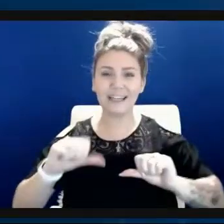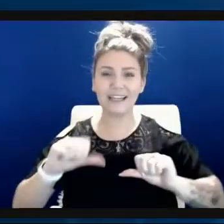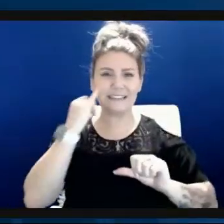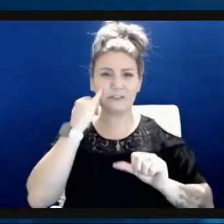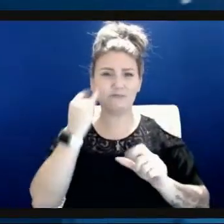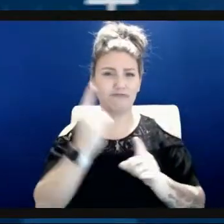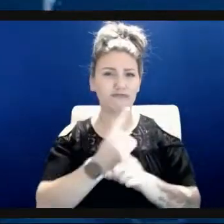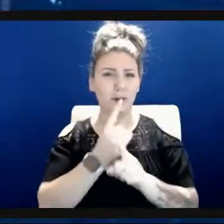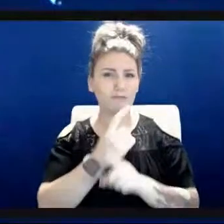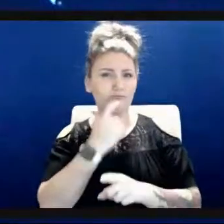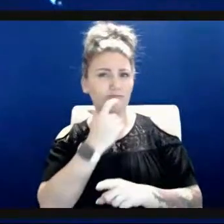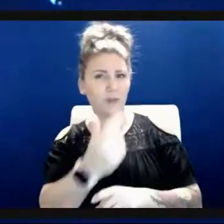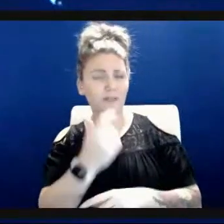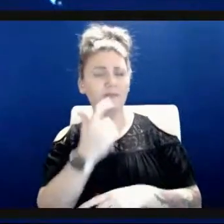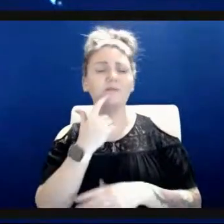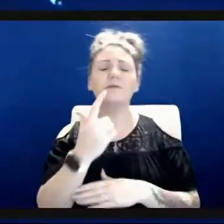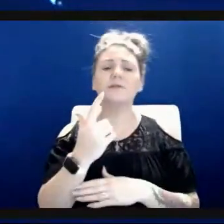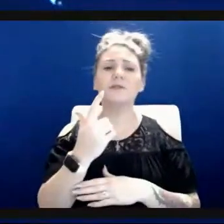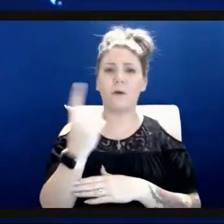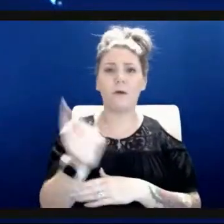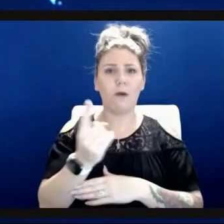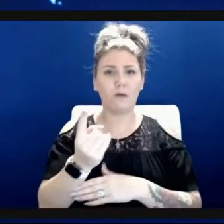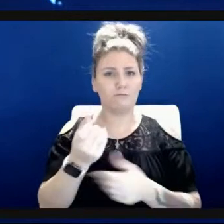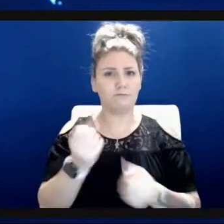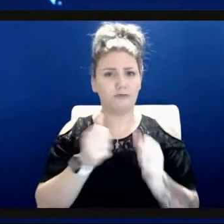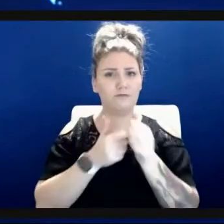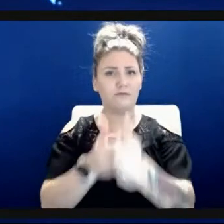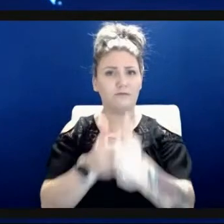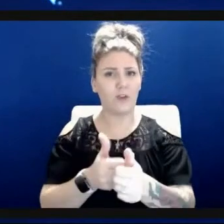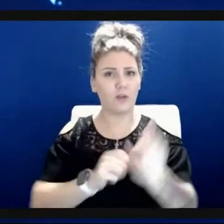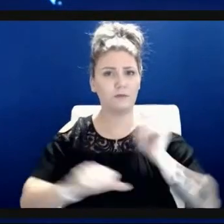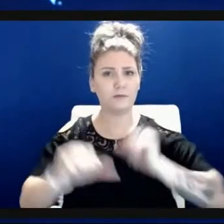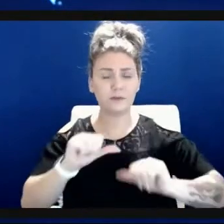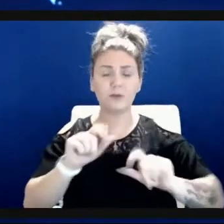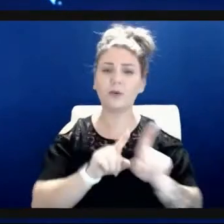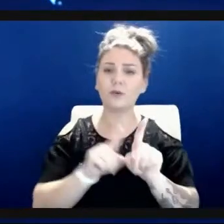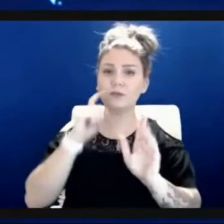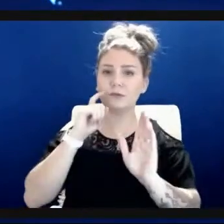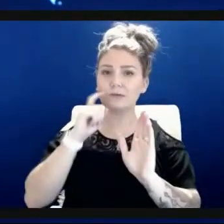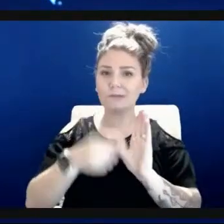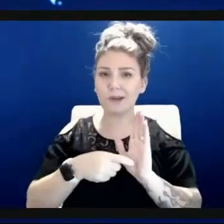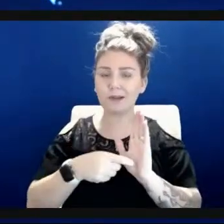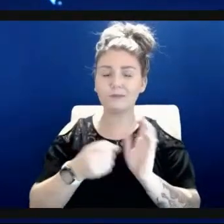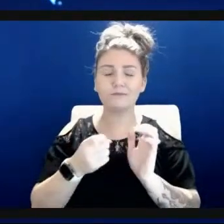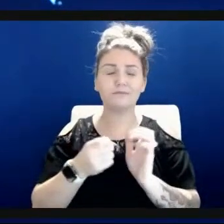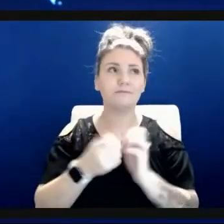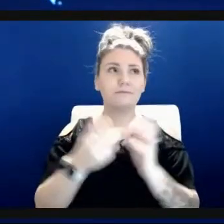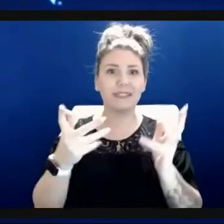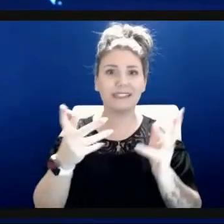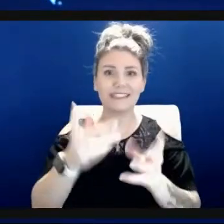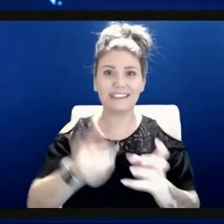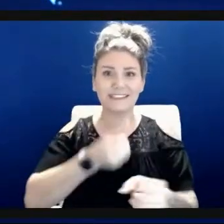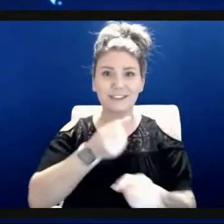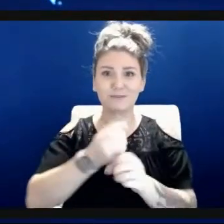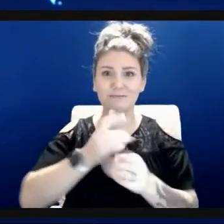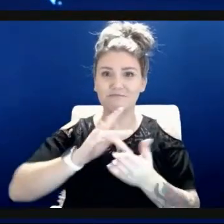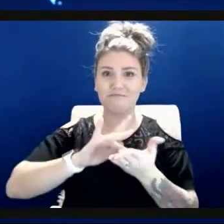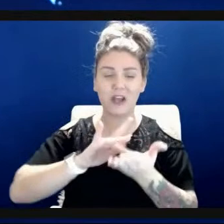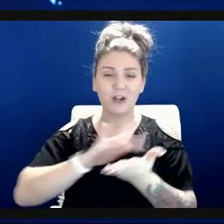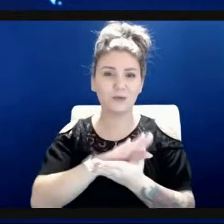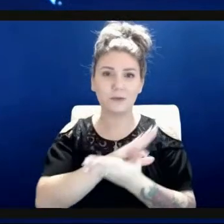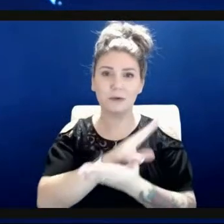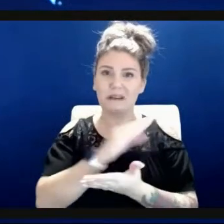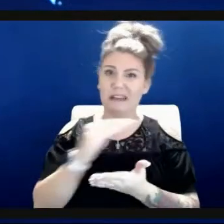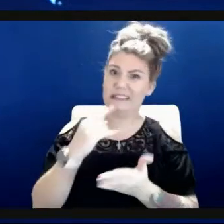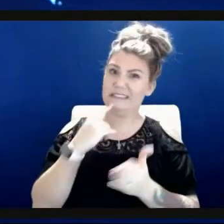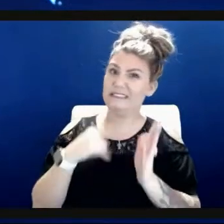we always try to follow the science. We also recognize that years of medical school and debt and research make it easier for